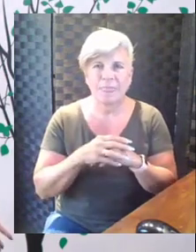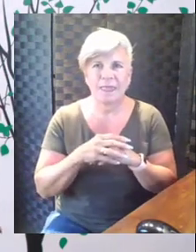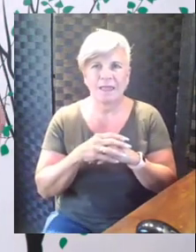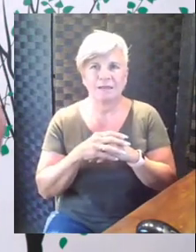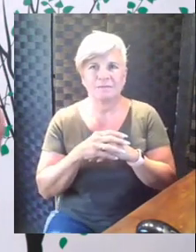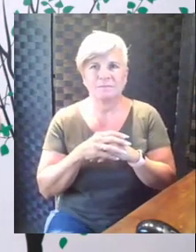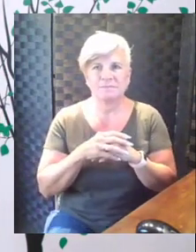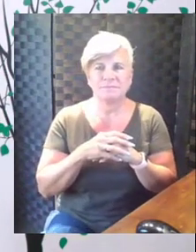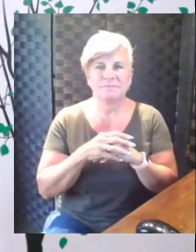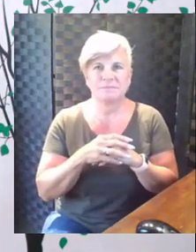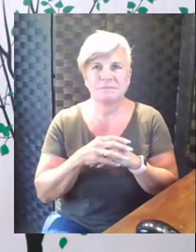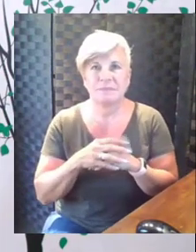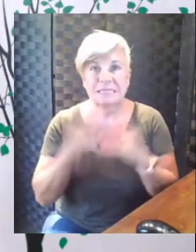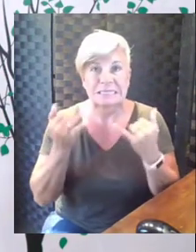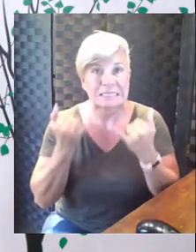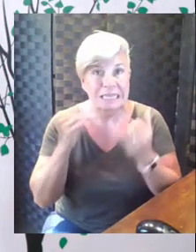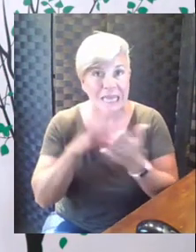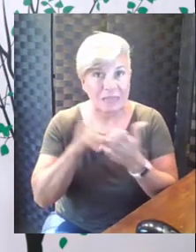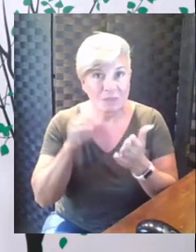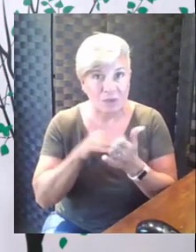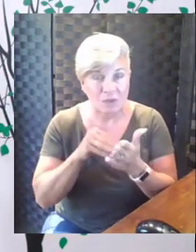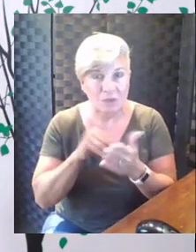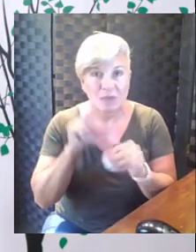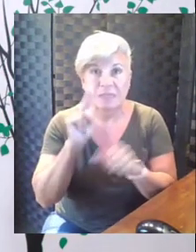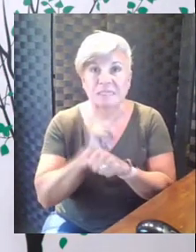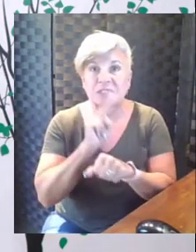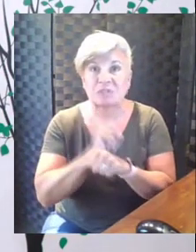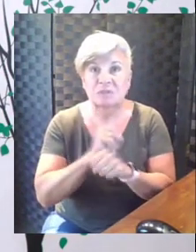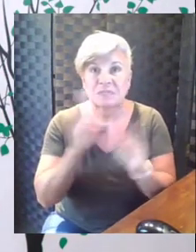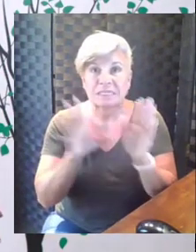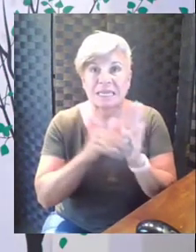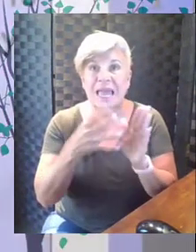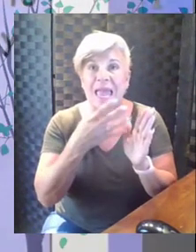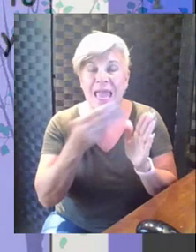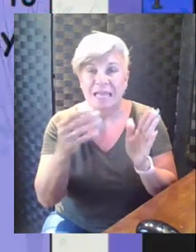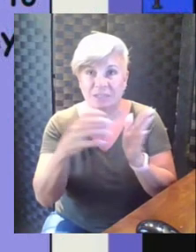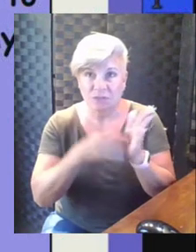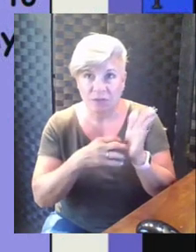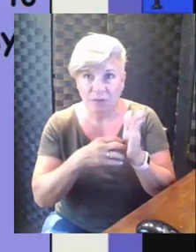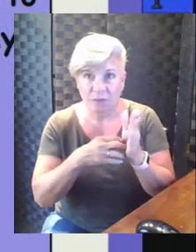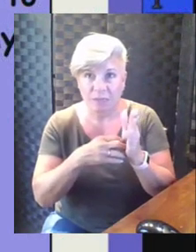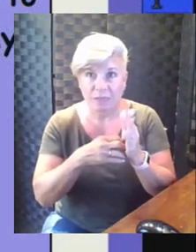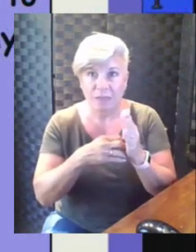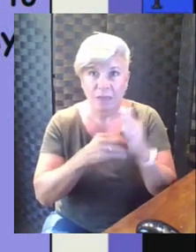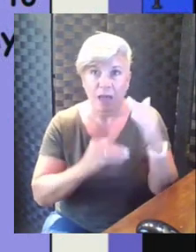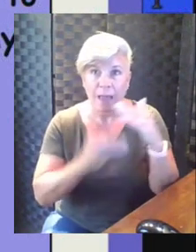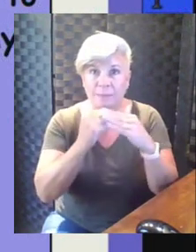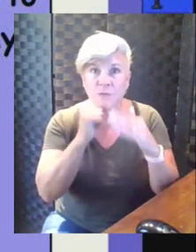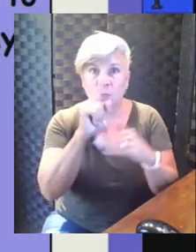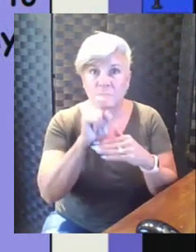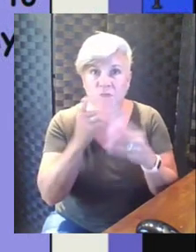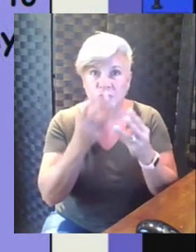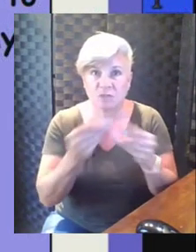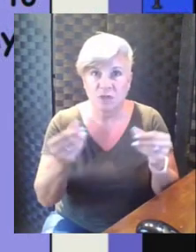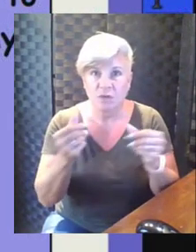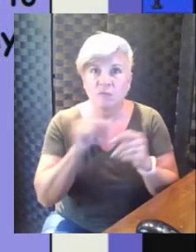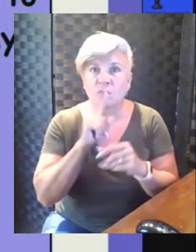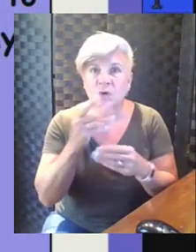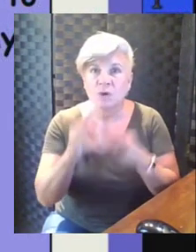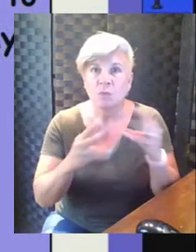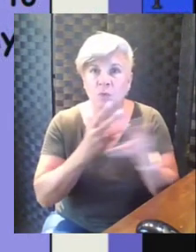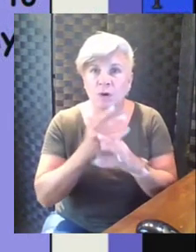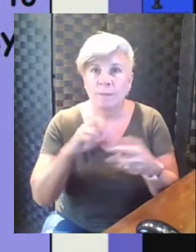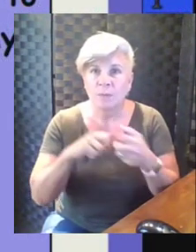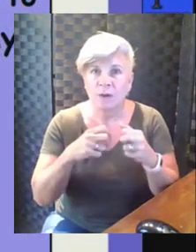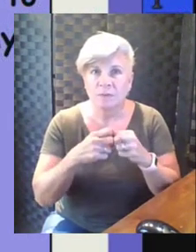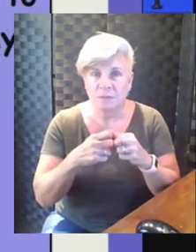And our target today is I can use addition and subtraction within 100 to solve real-world problems.